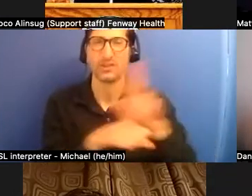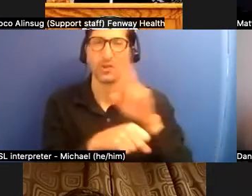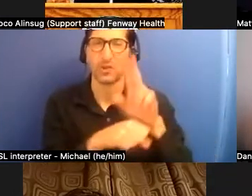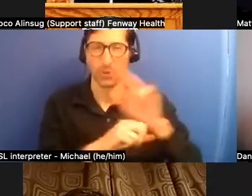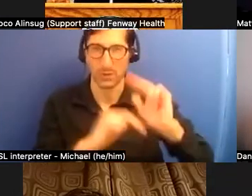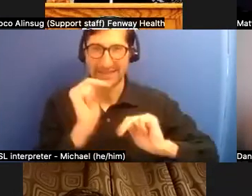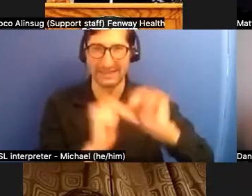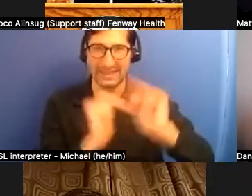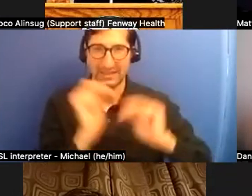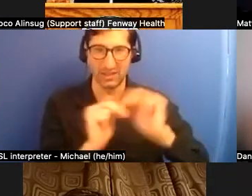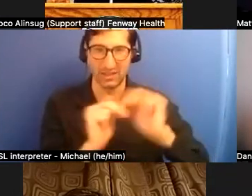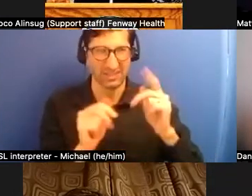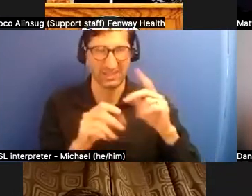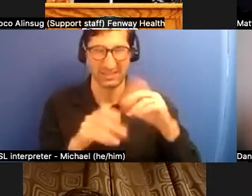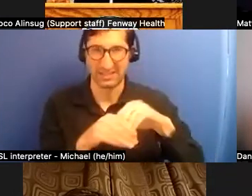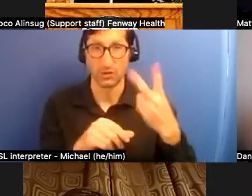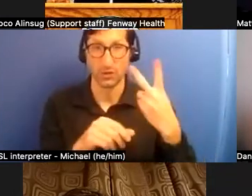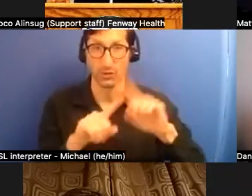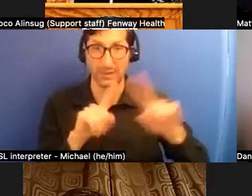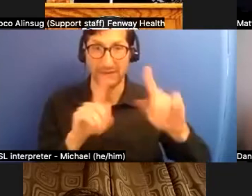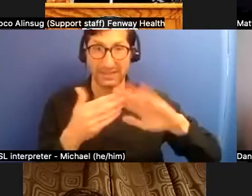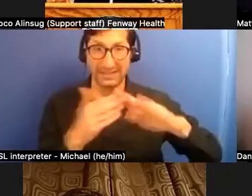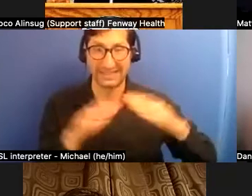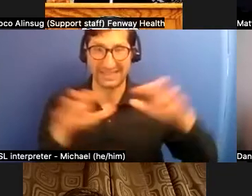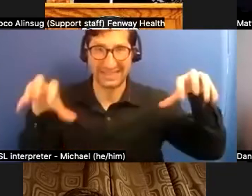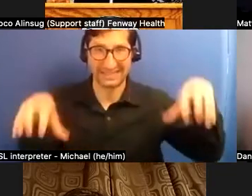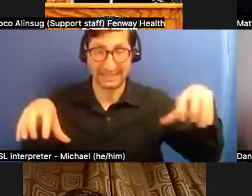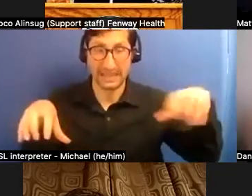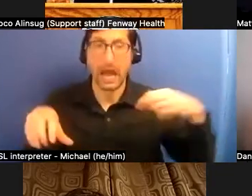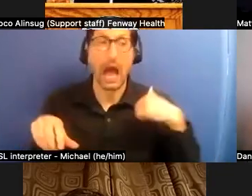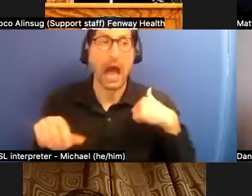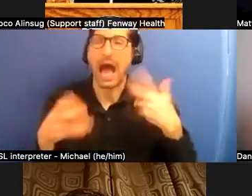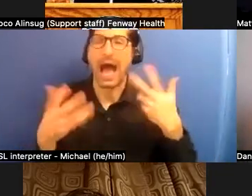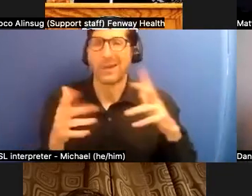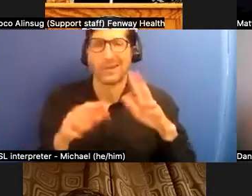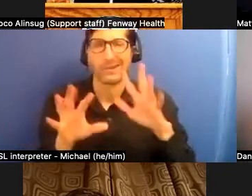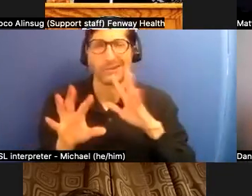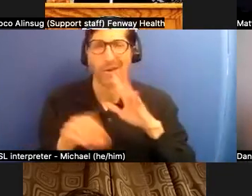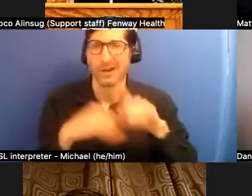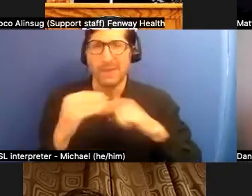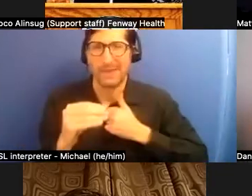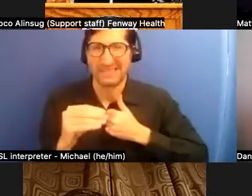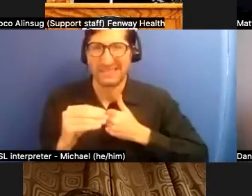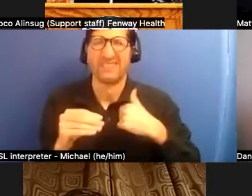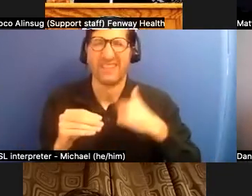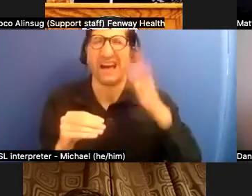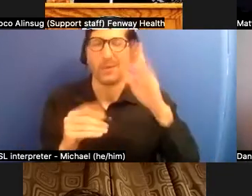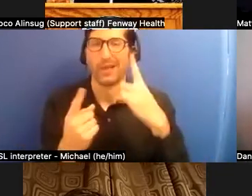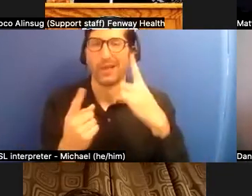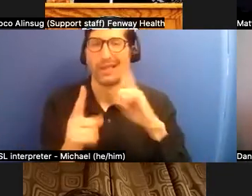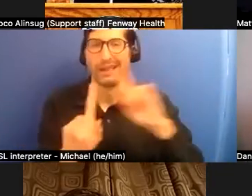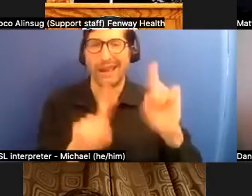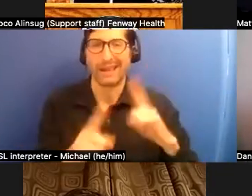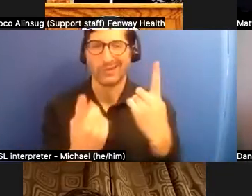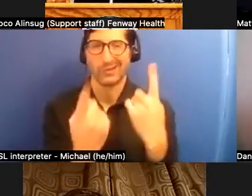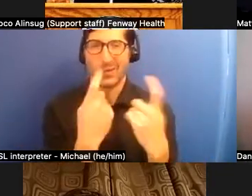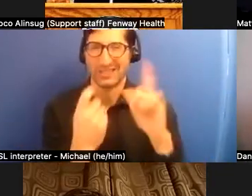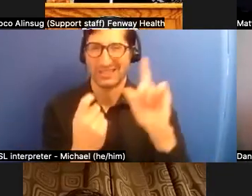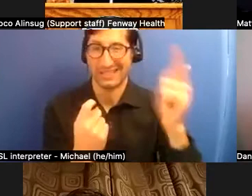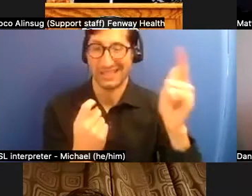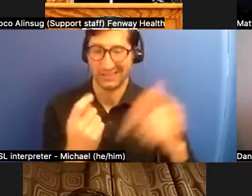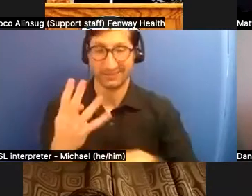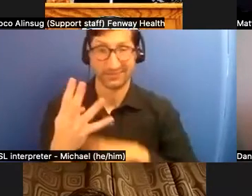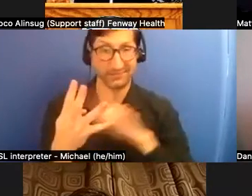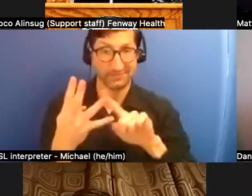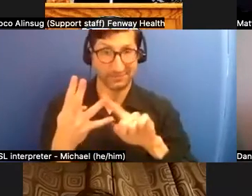don't really want to take up much time to talk about myself because I'm here to answer questions. So I'm going to just pass it on. Thanks, TJ.